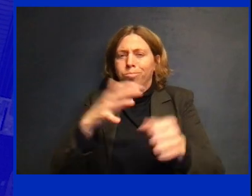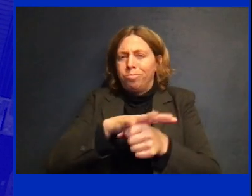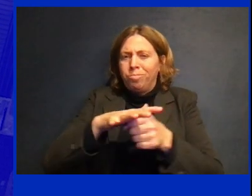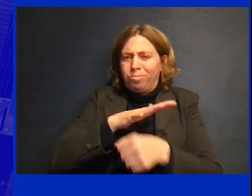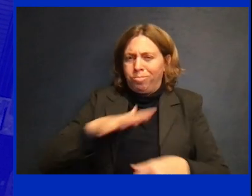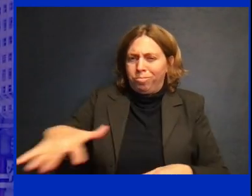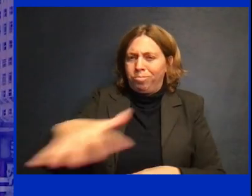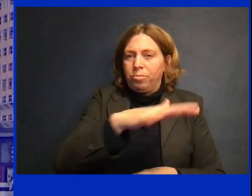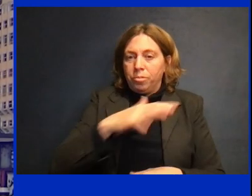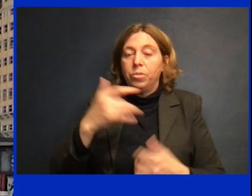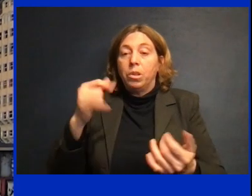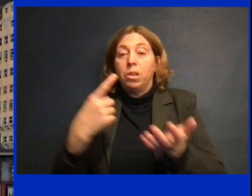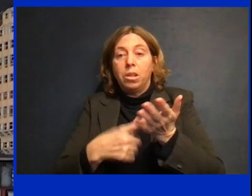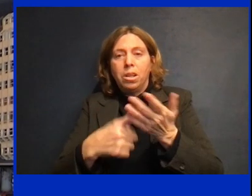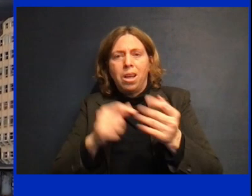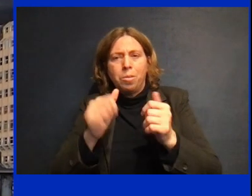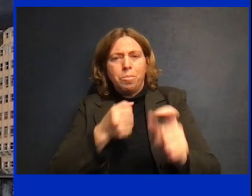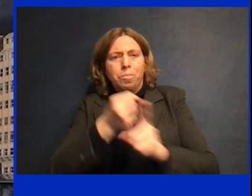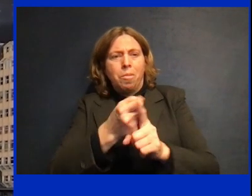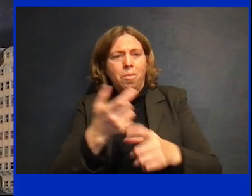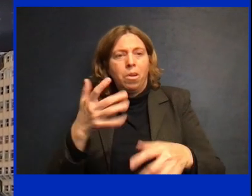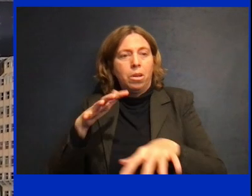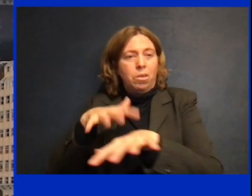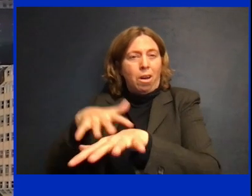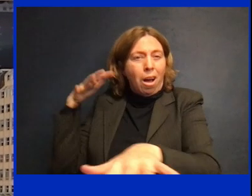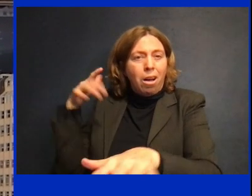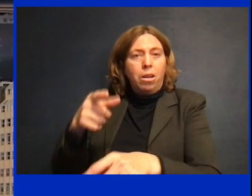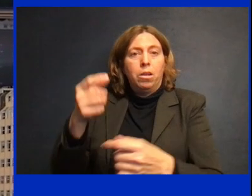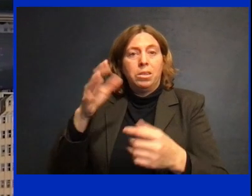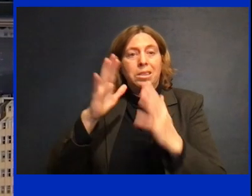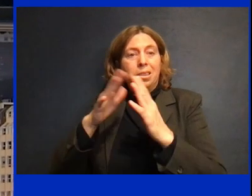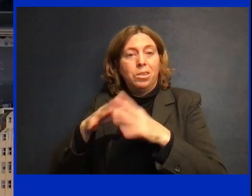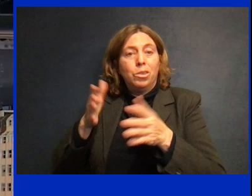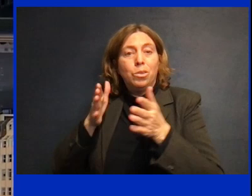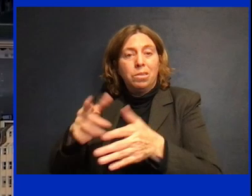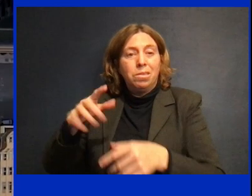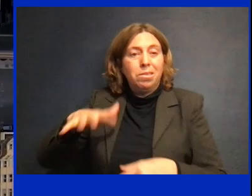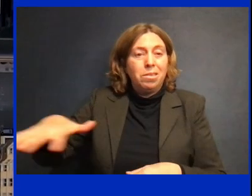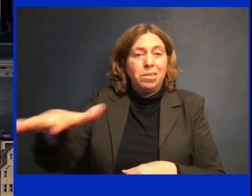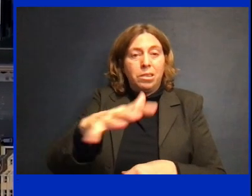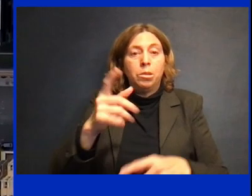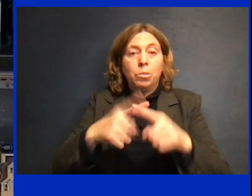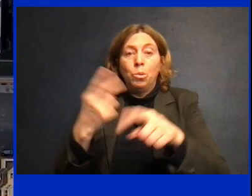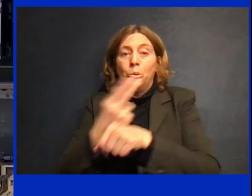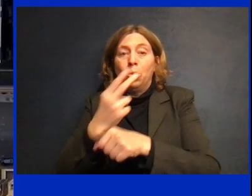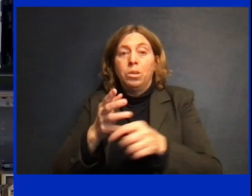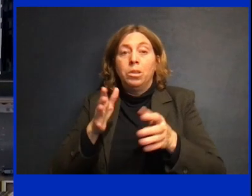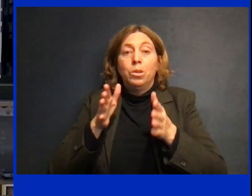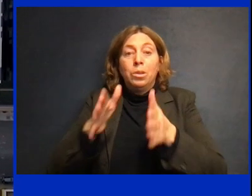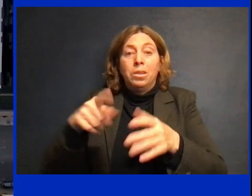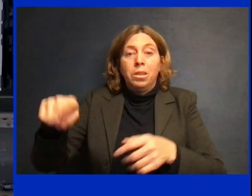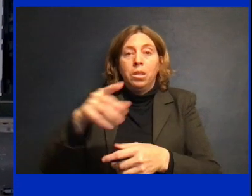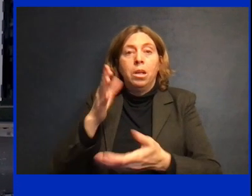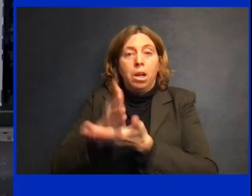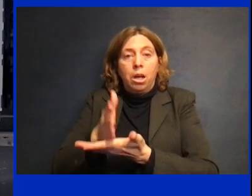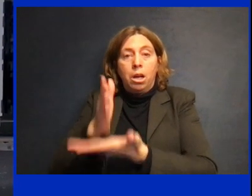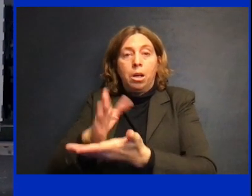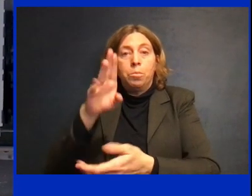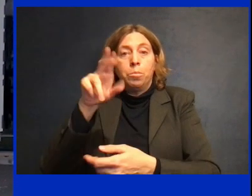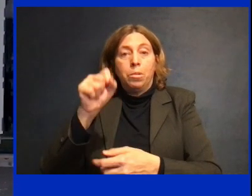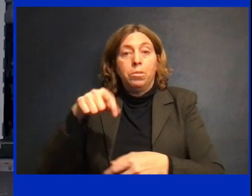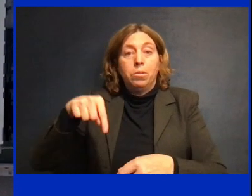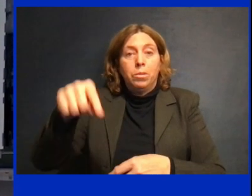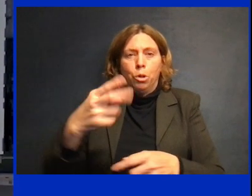regarding impacts caused by bus traffic on city streets and the utilization of street-level bus stops, queuing and